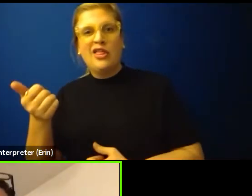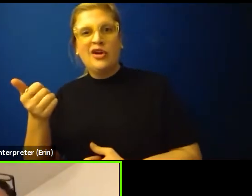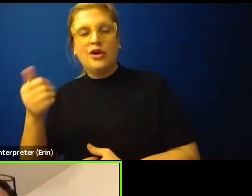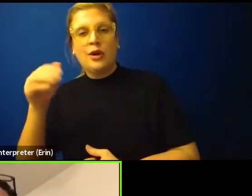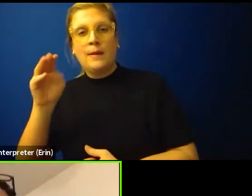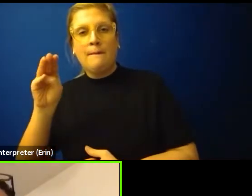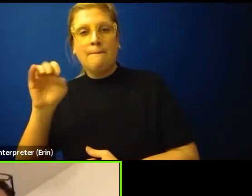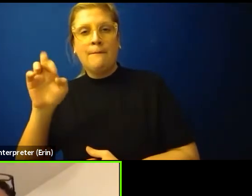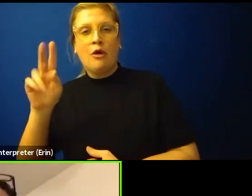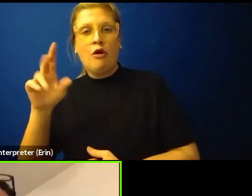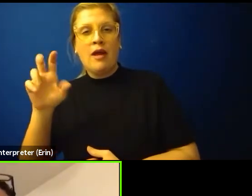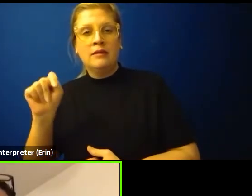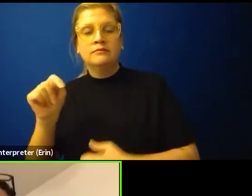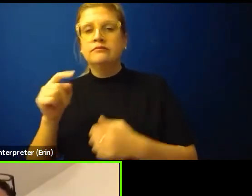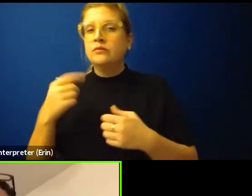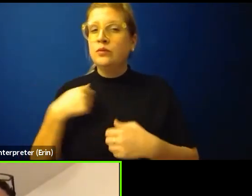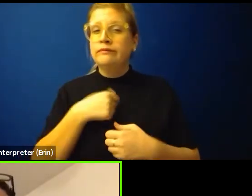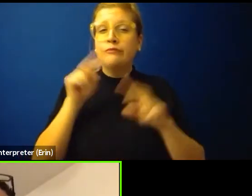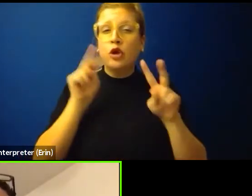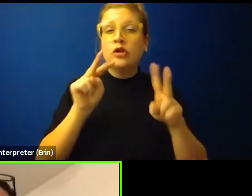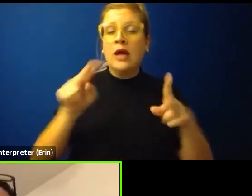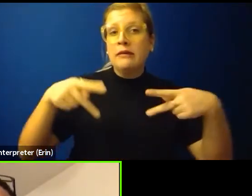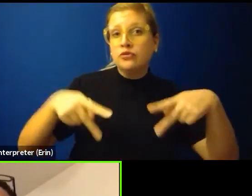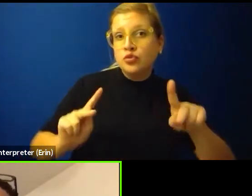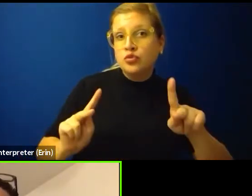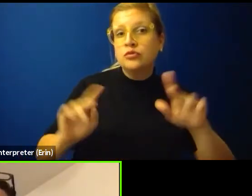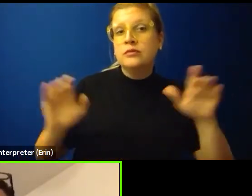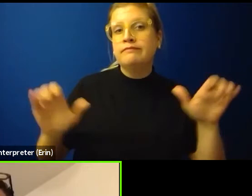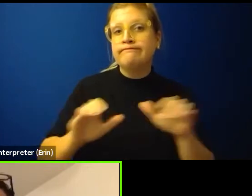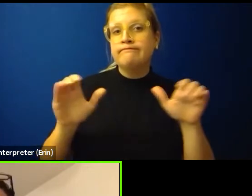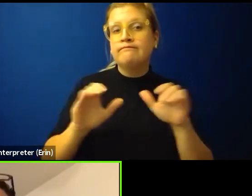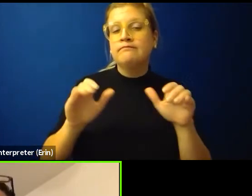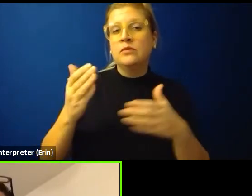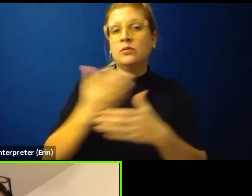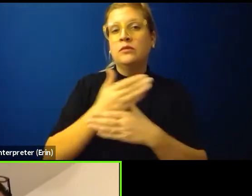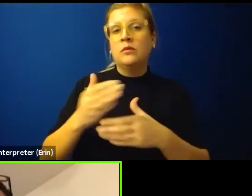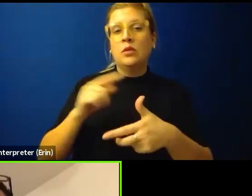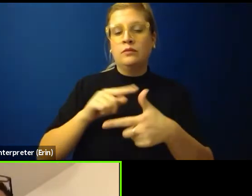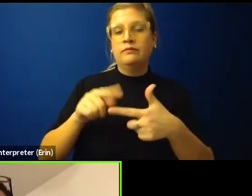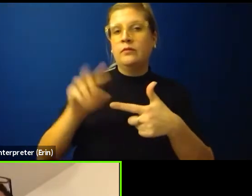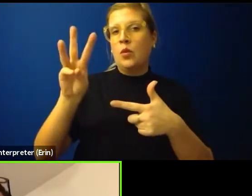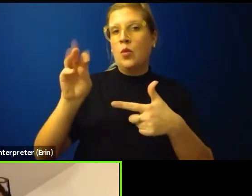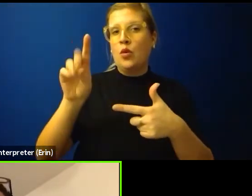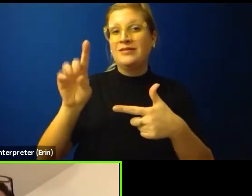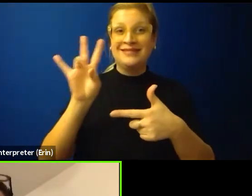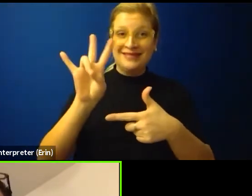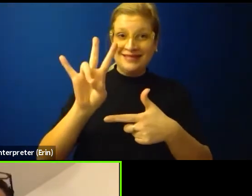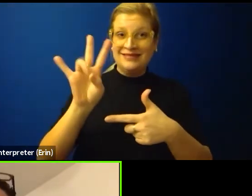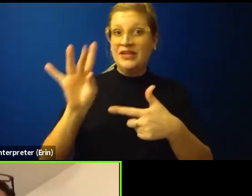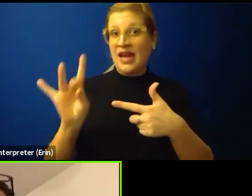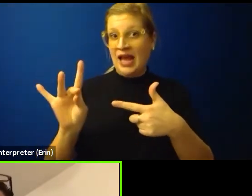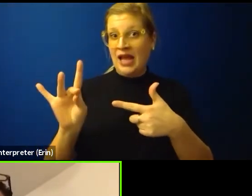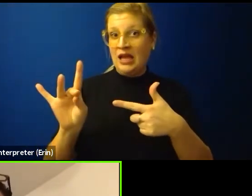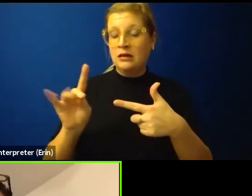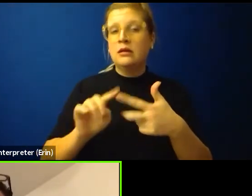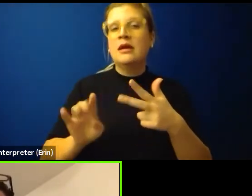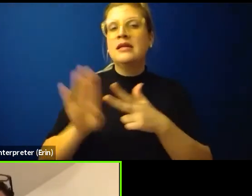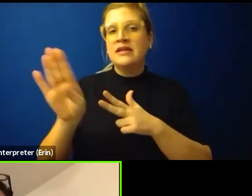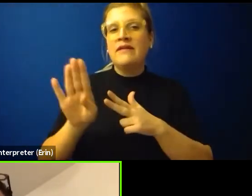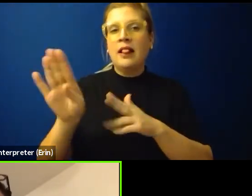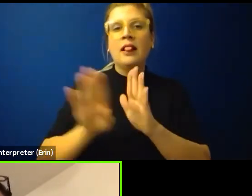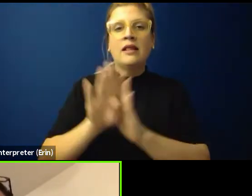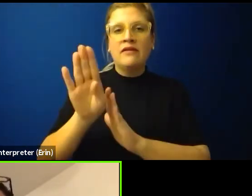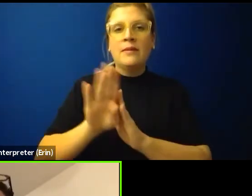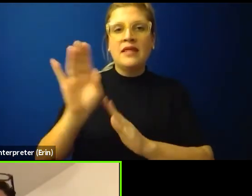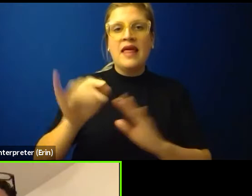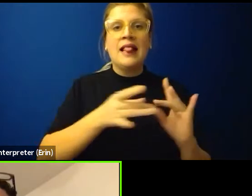been looking at opportunities to be able to do that within Ward 7 and 8. And we've been really focused on developing those linkages and relationships with